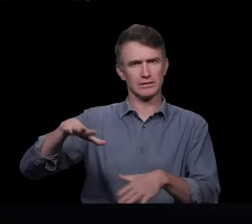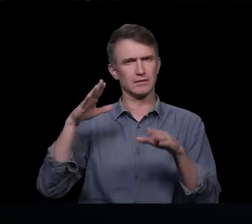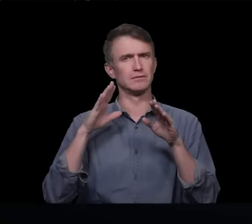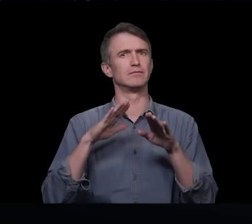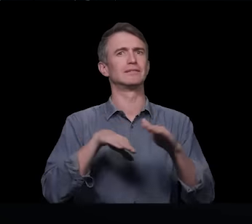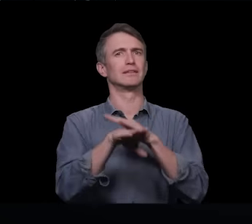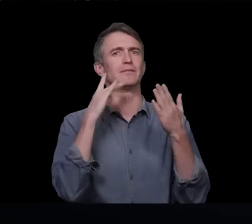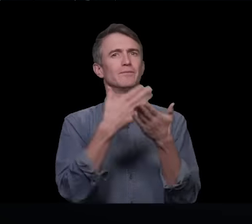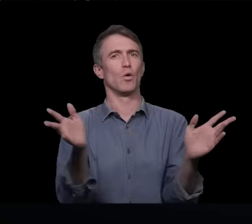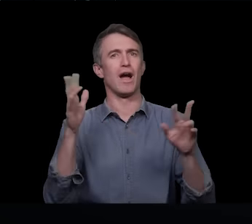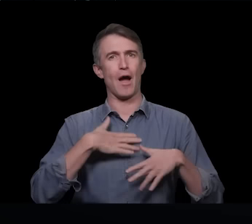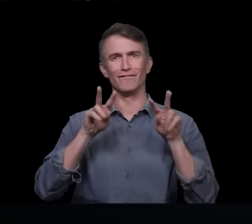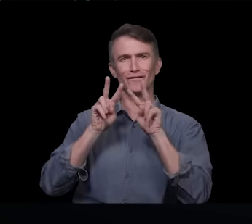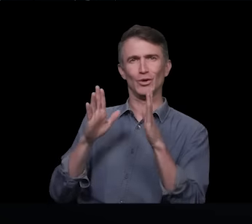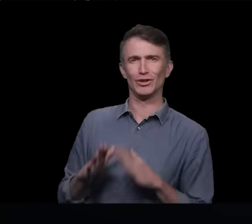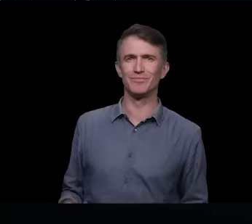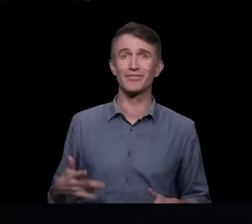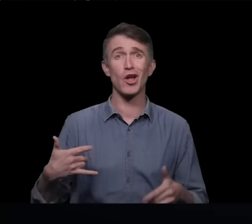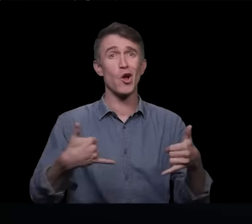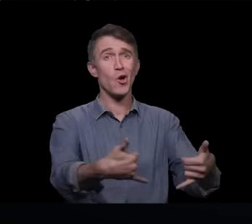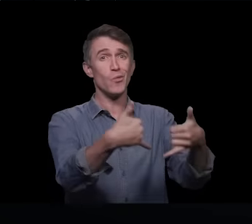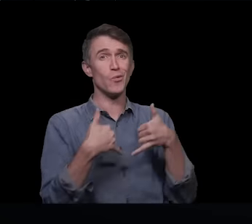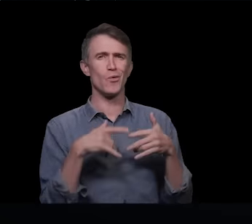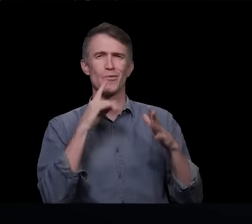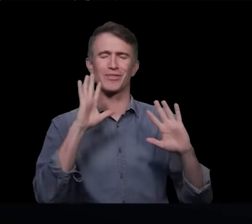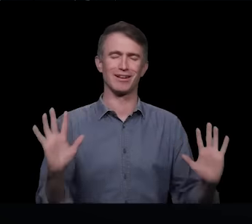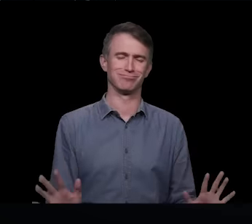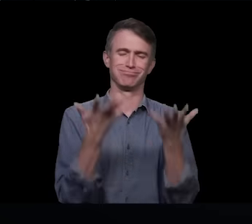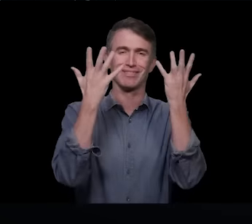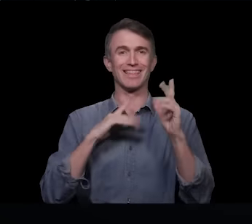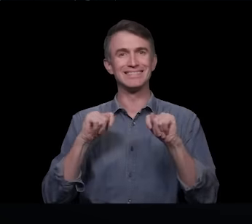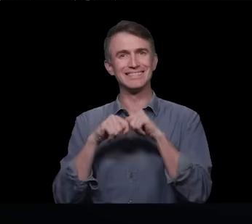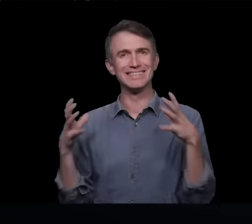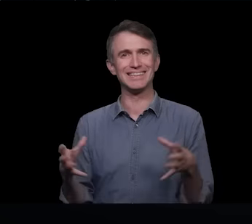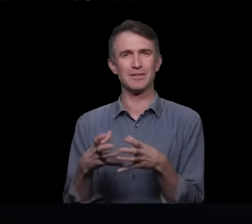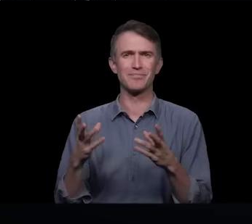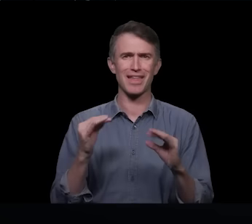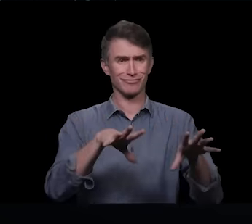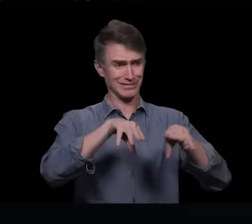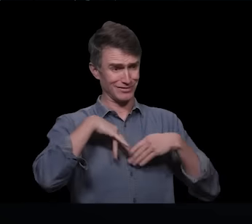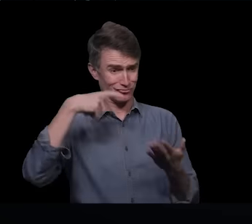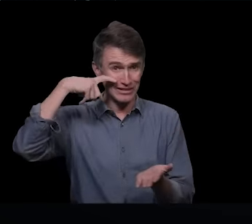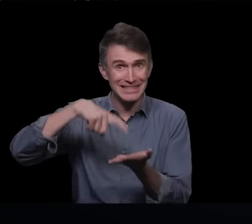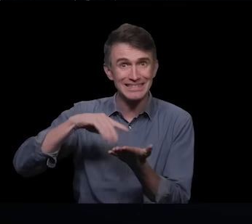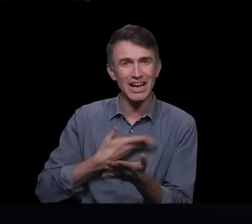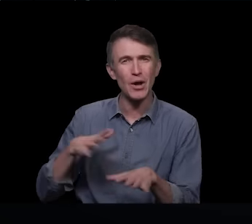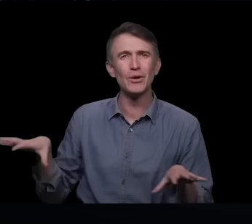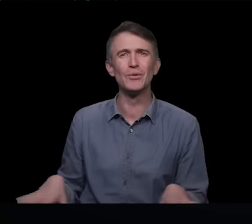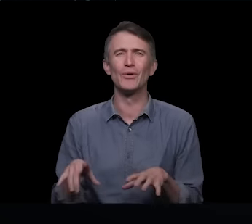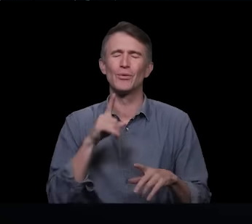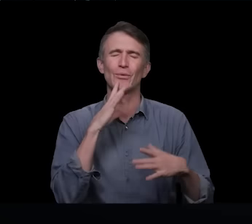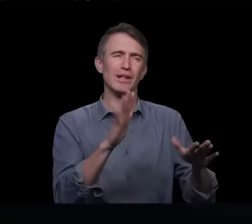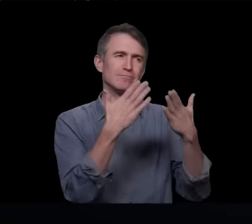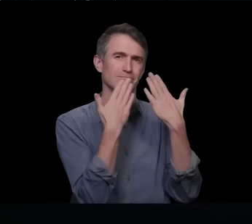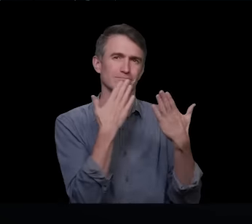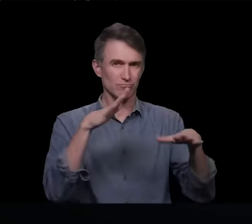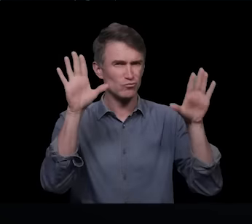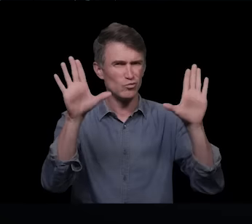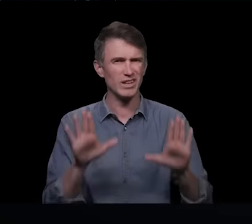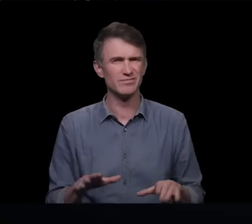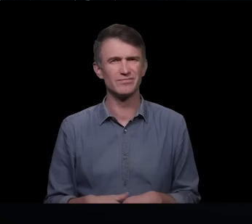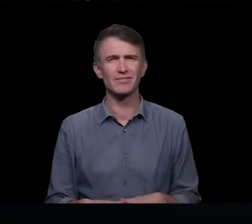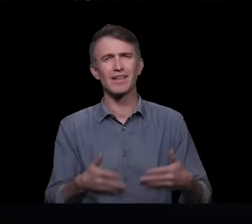content for our viewers. This award has really uplifted the team. Receiving this recognition, it's absolutely